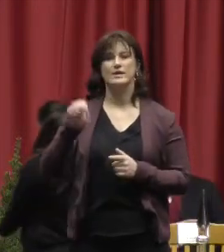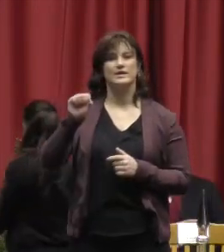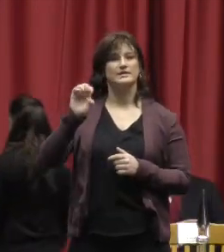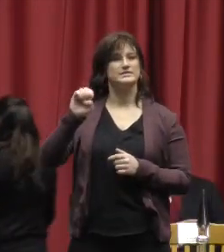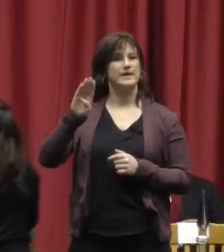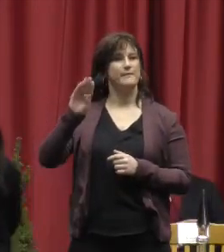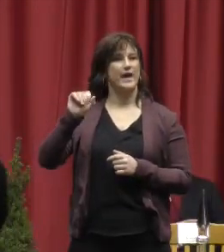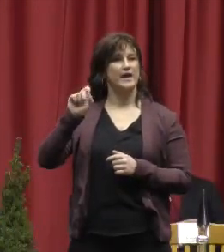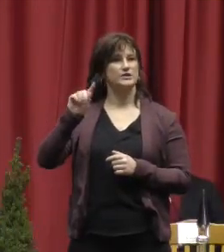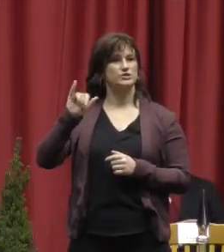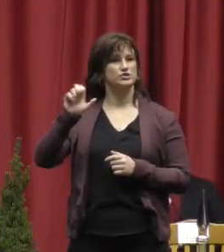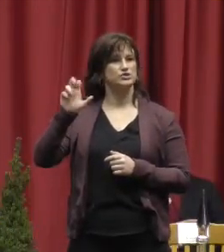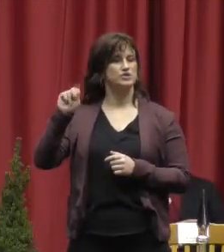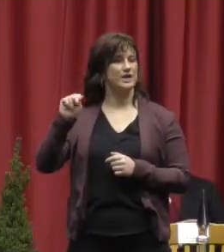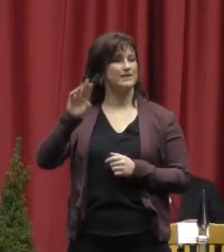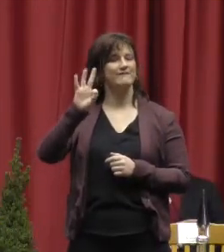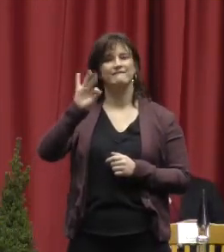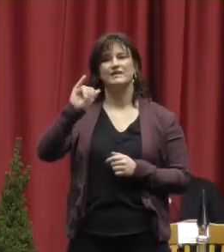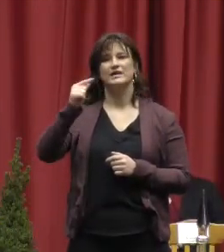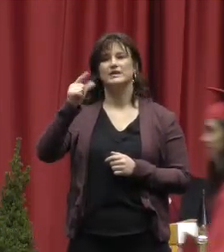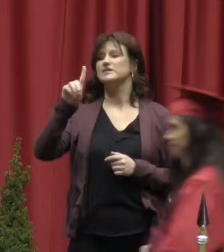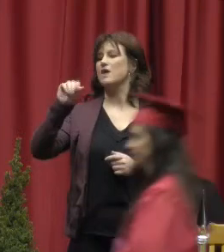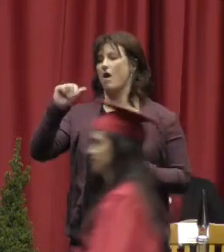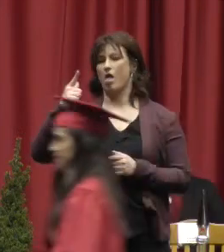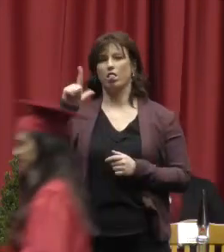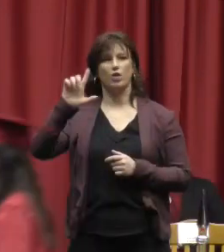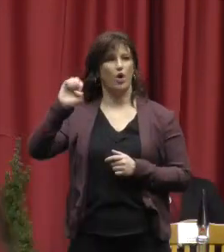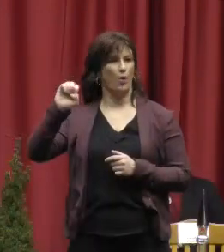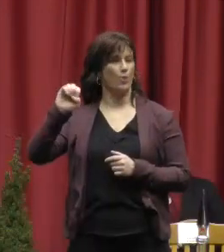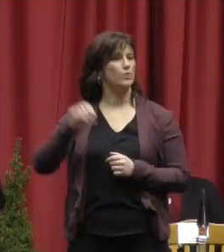Sebastian Fidalgo.